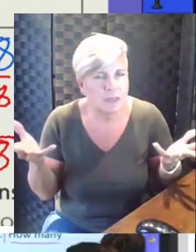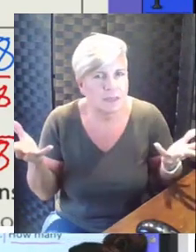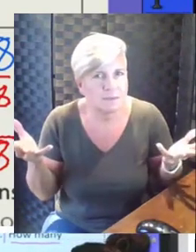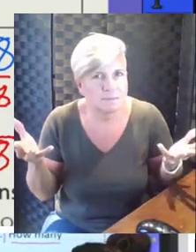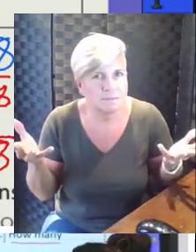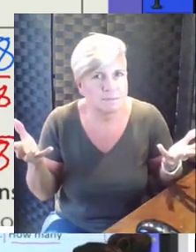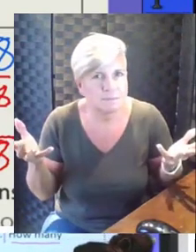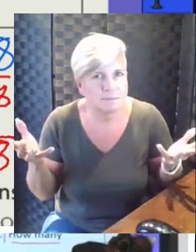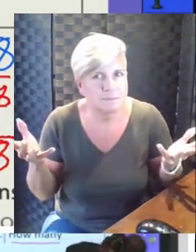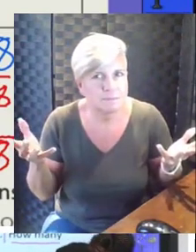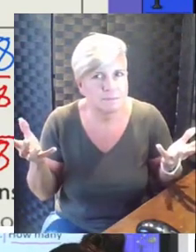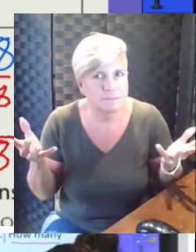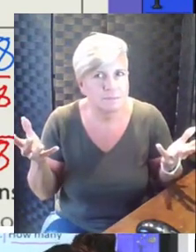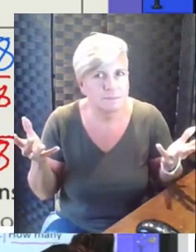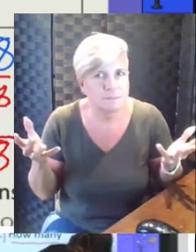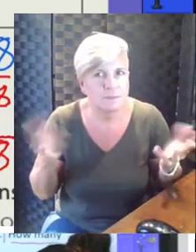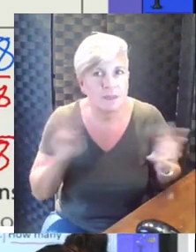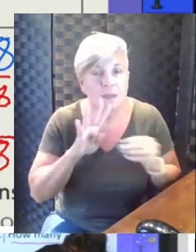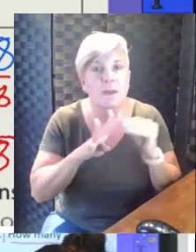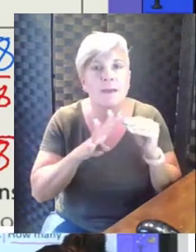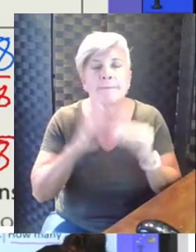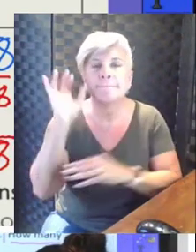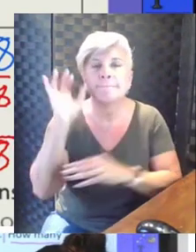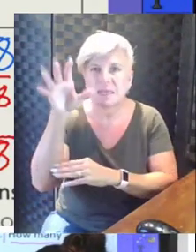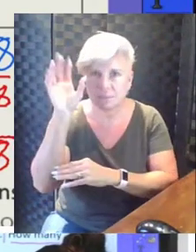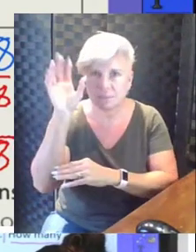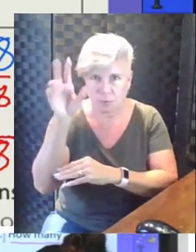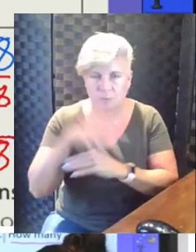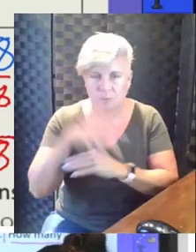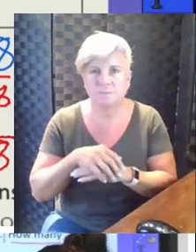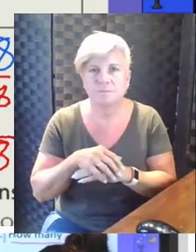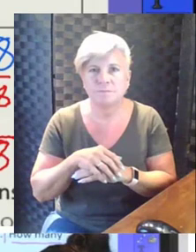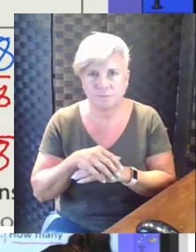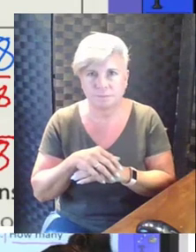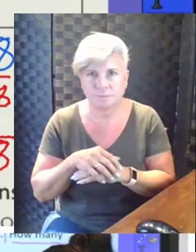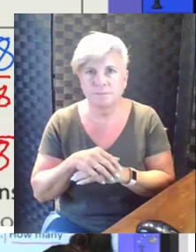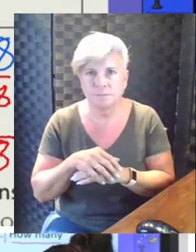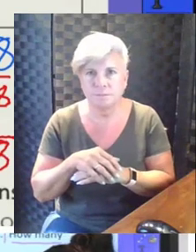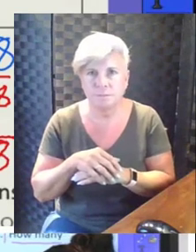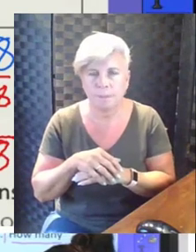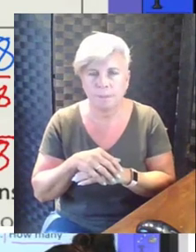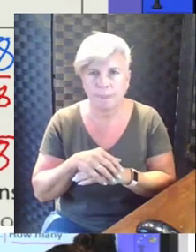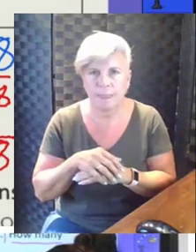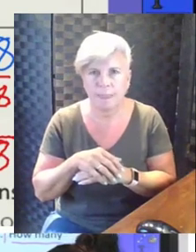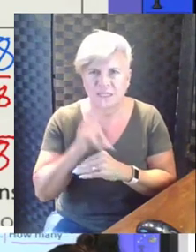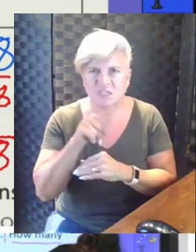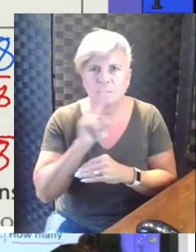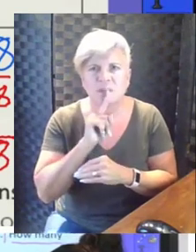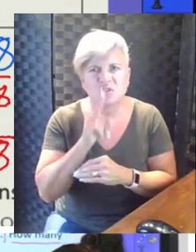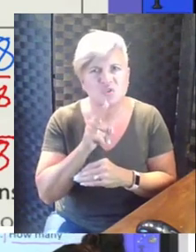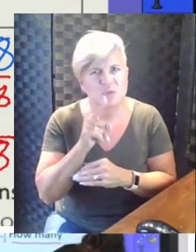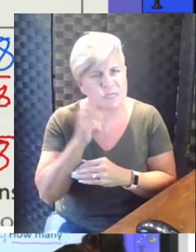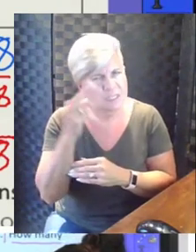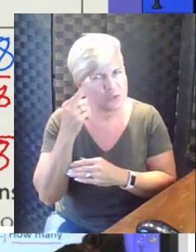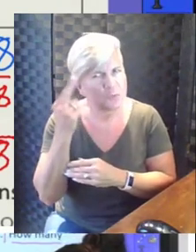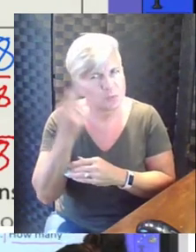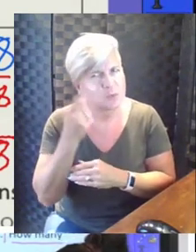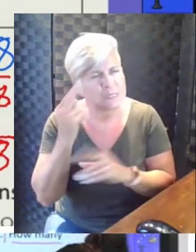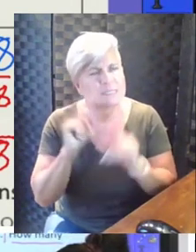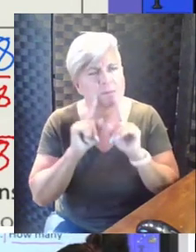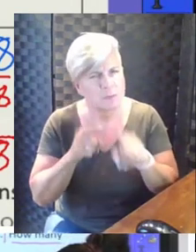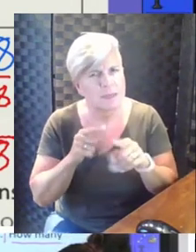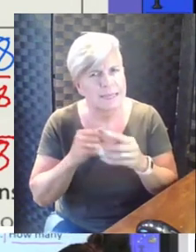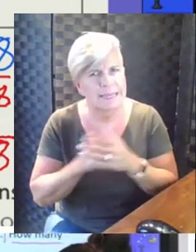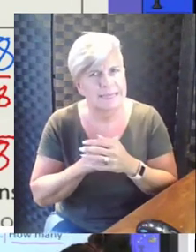36. We're talking about basketballs. And let's check to make sure this is